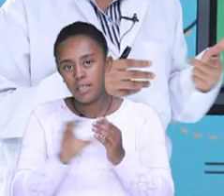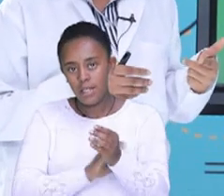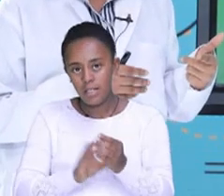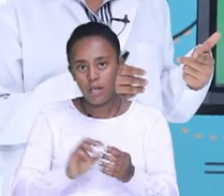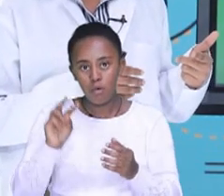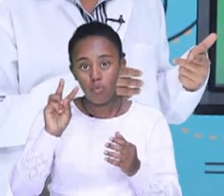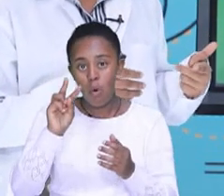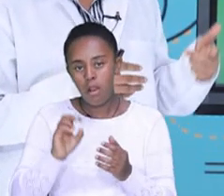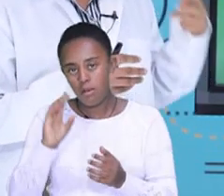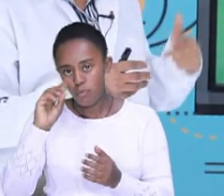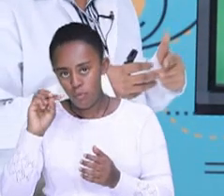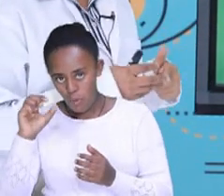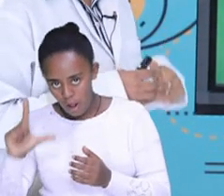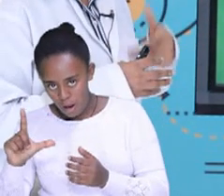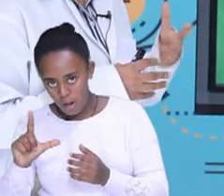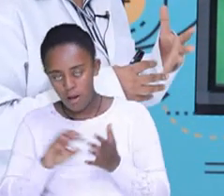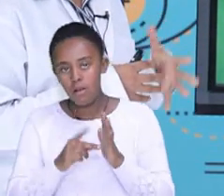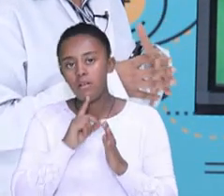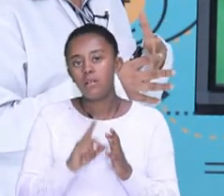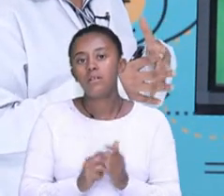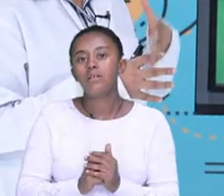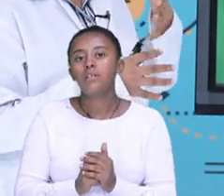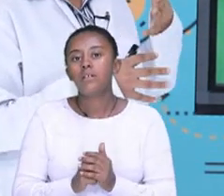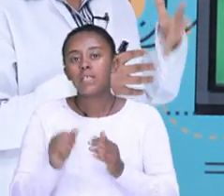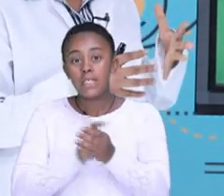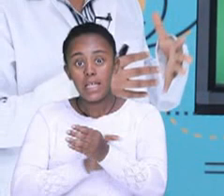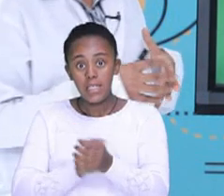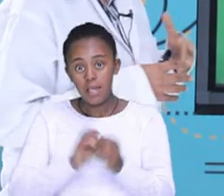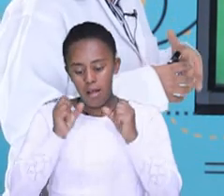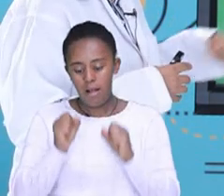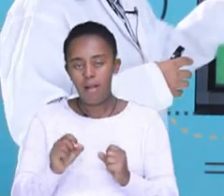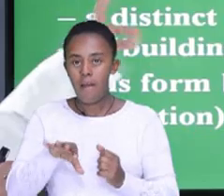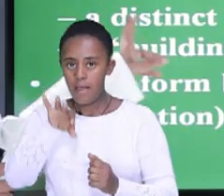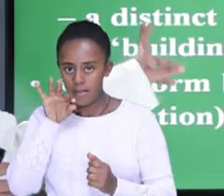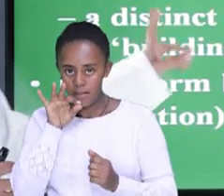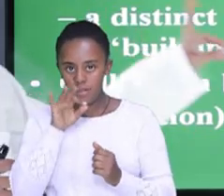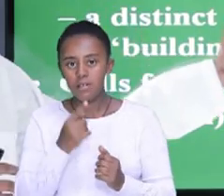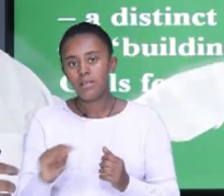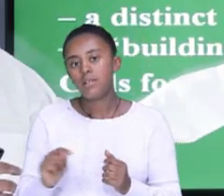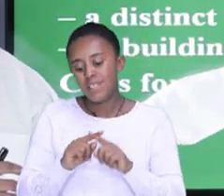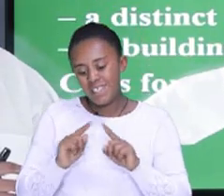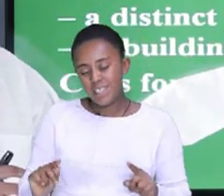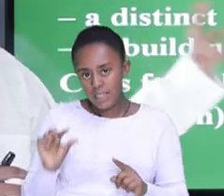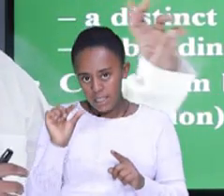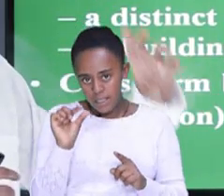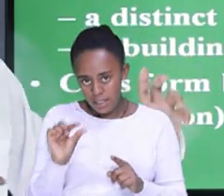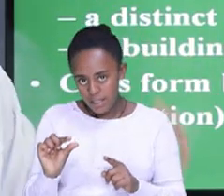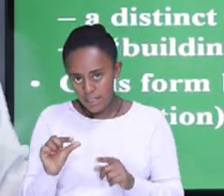dual existence, which means the cell can exist as distinct